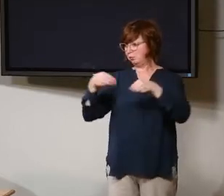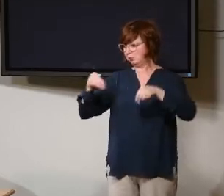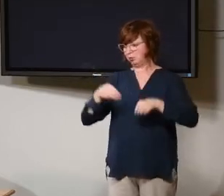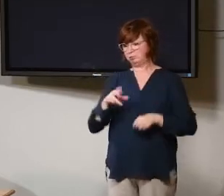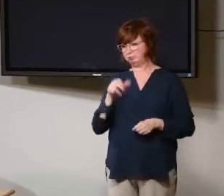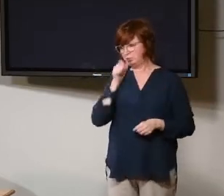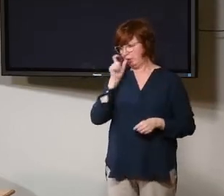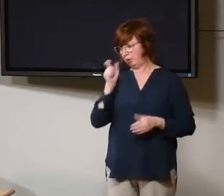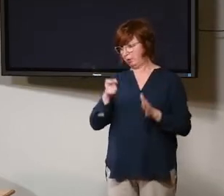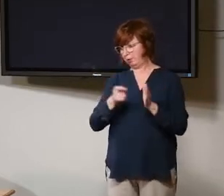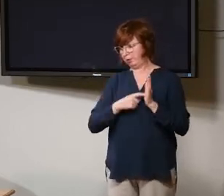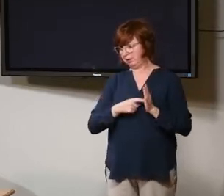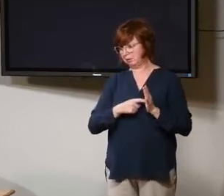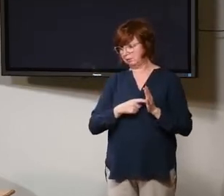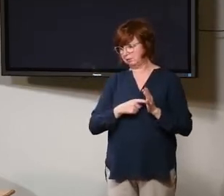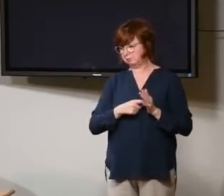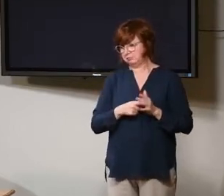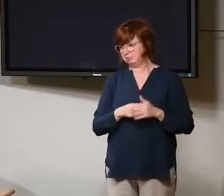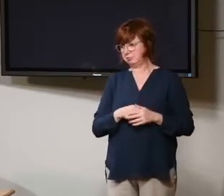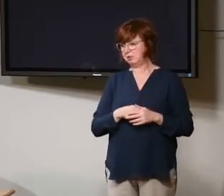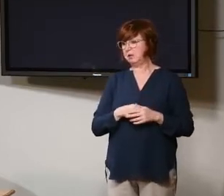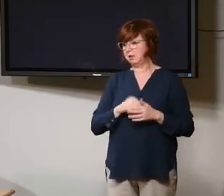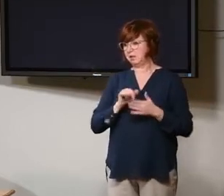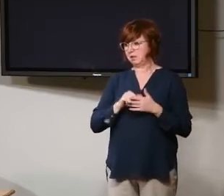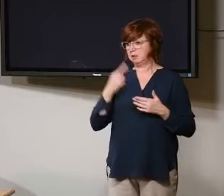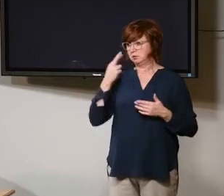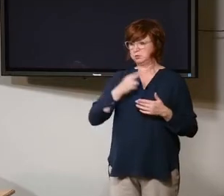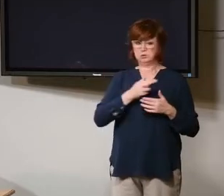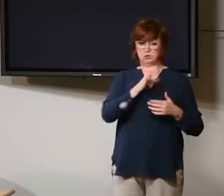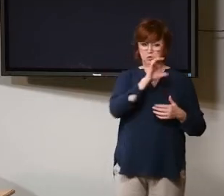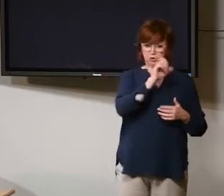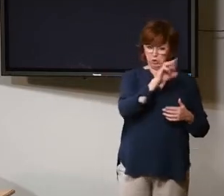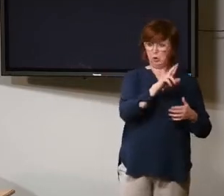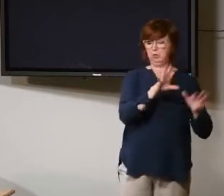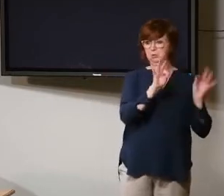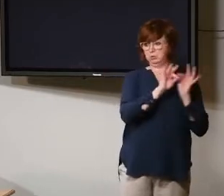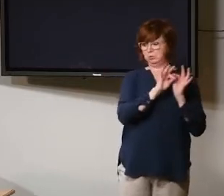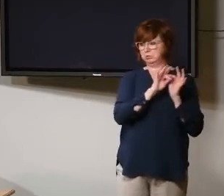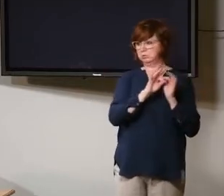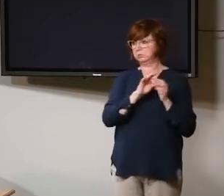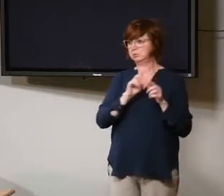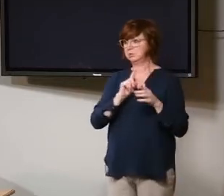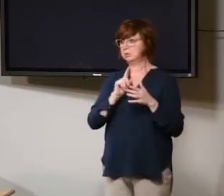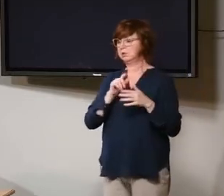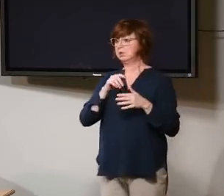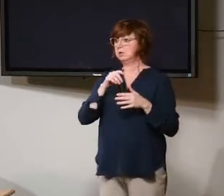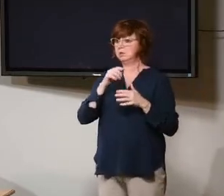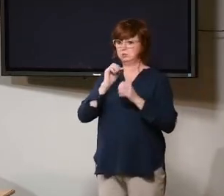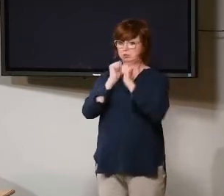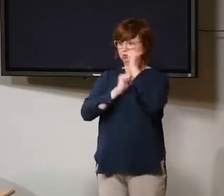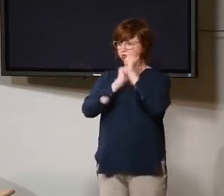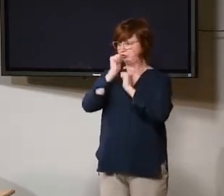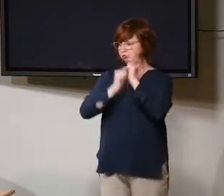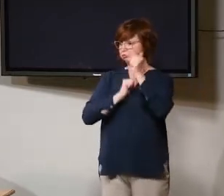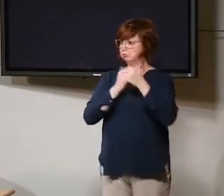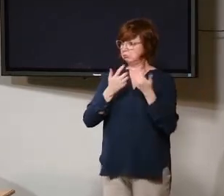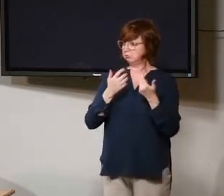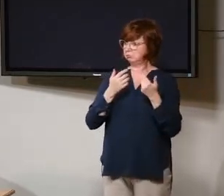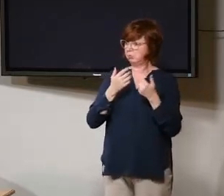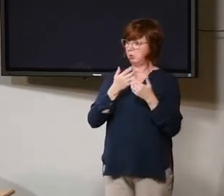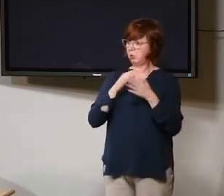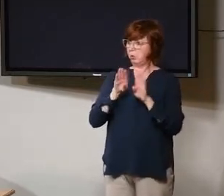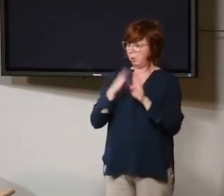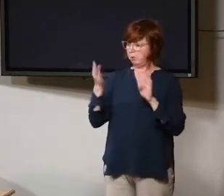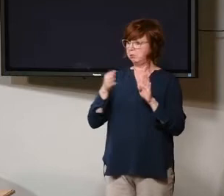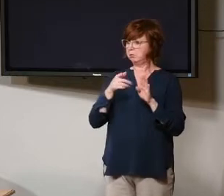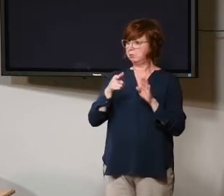not. So there's the distinguishment between those. Agricultural dealers, for example, we want them to be open so that we can